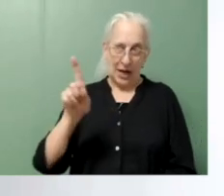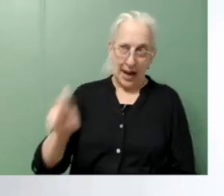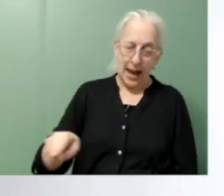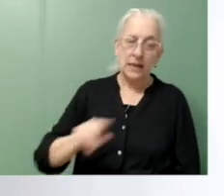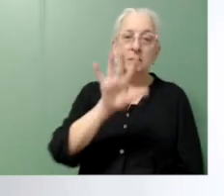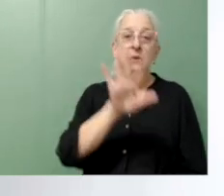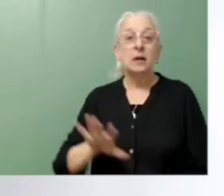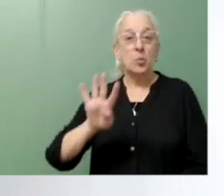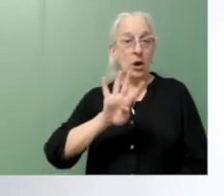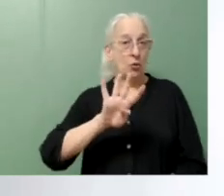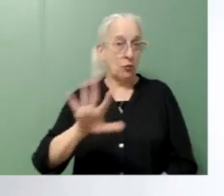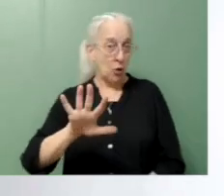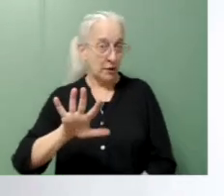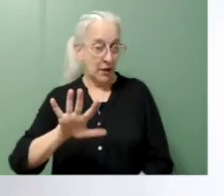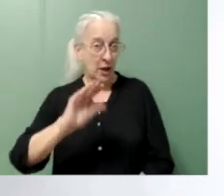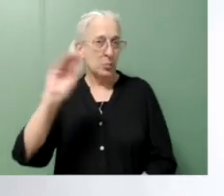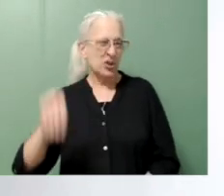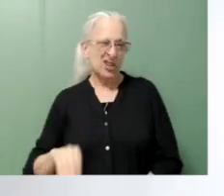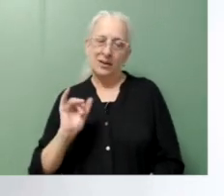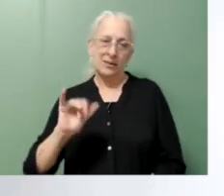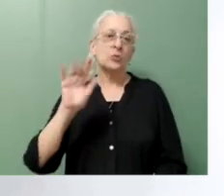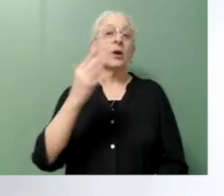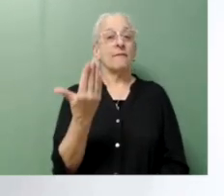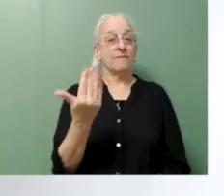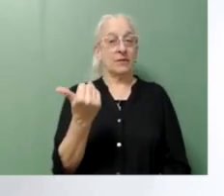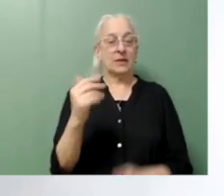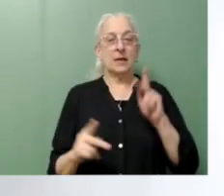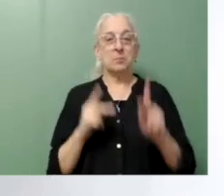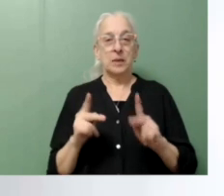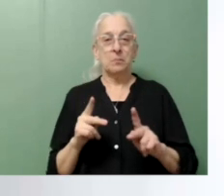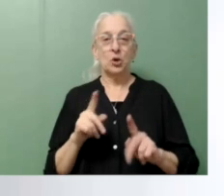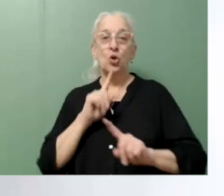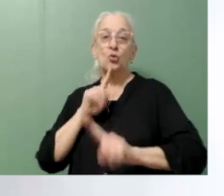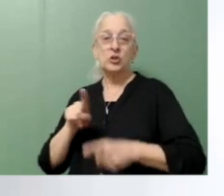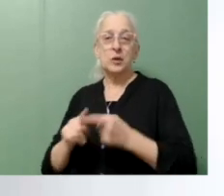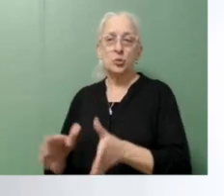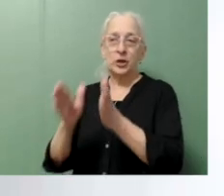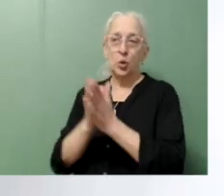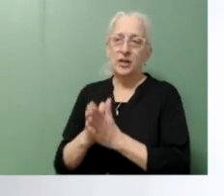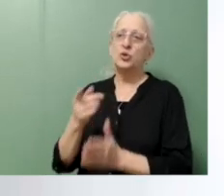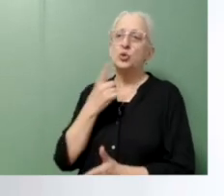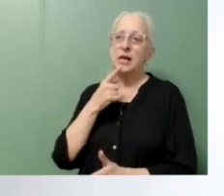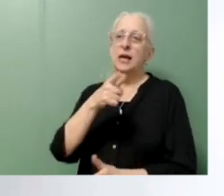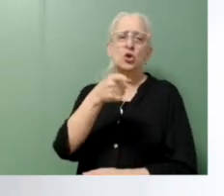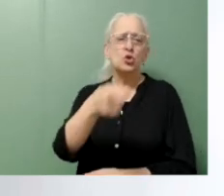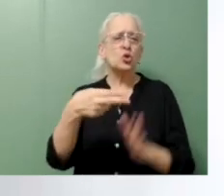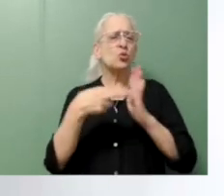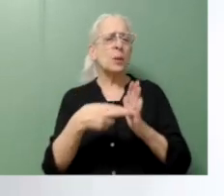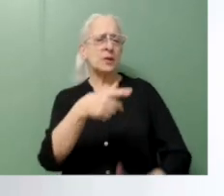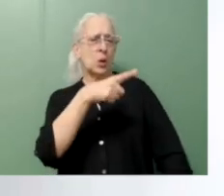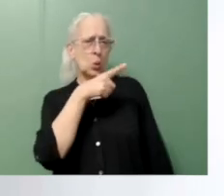45% or 15 people responded to the request to share who they represent.